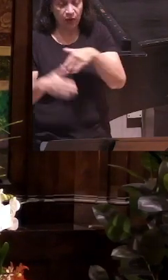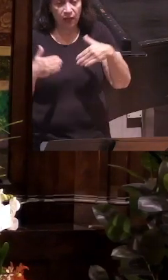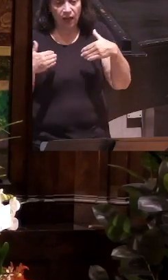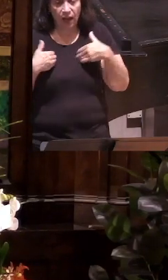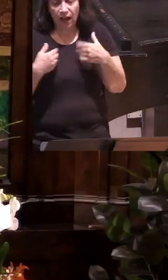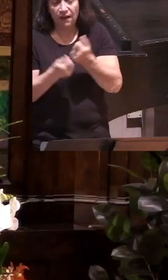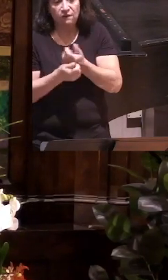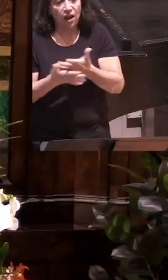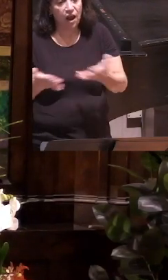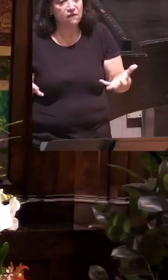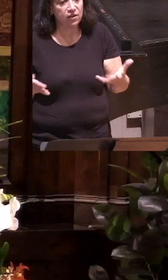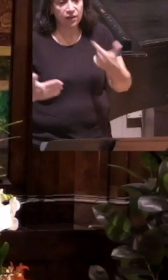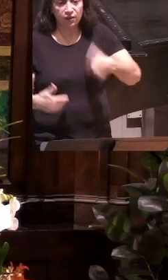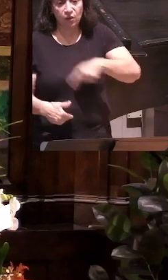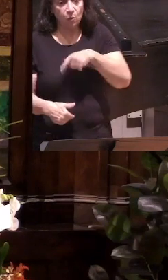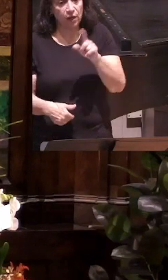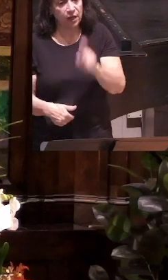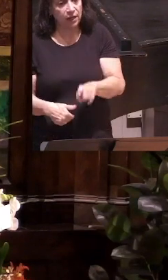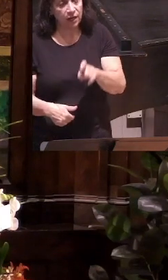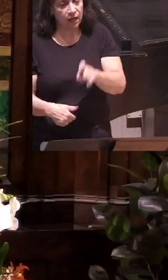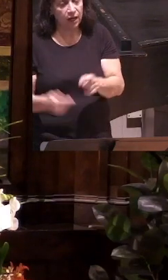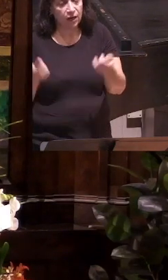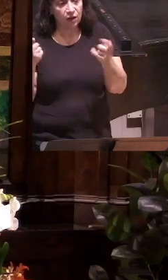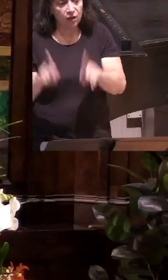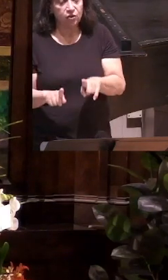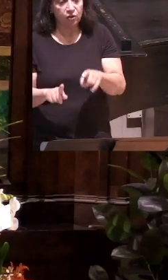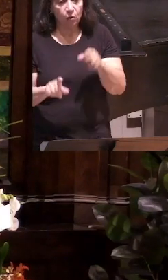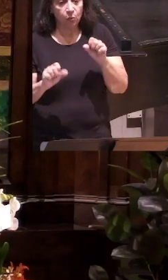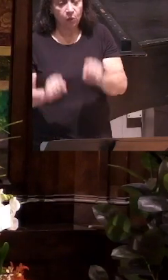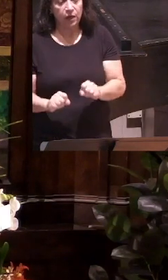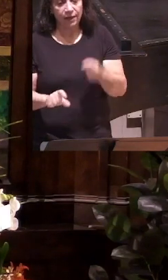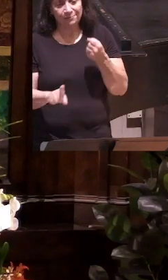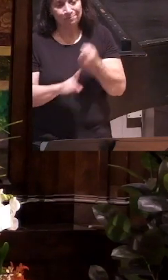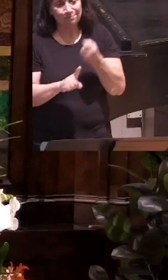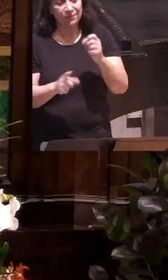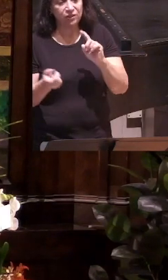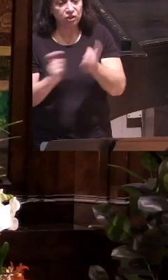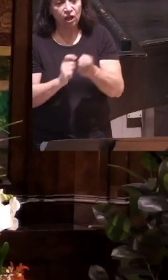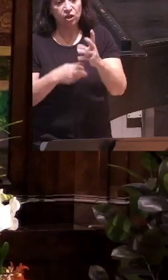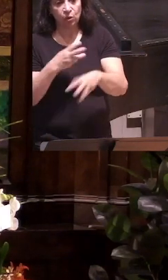of everything we need to change the world.